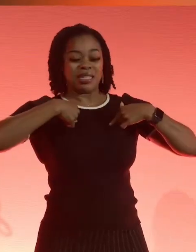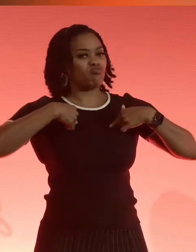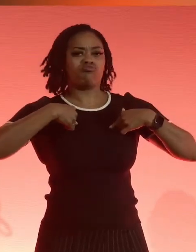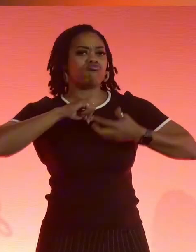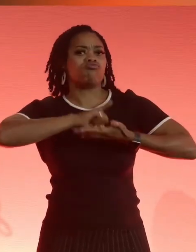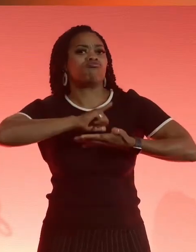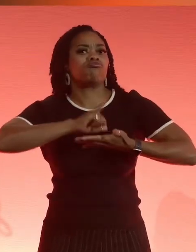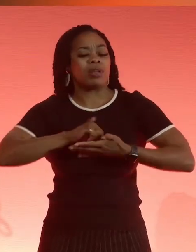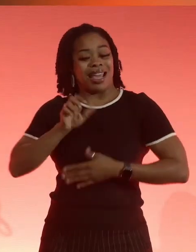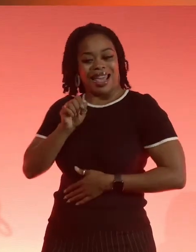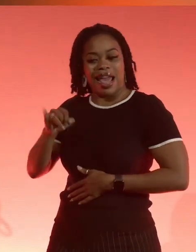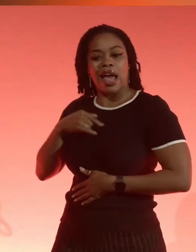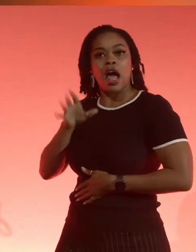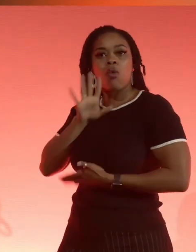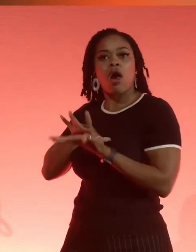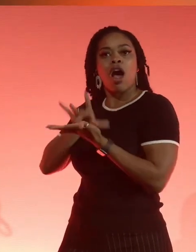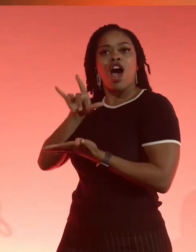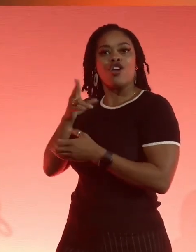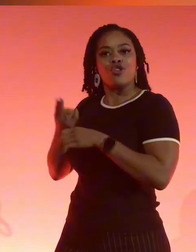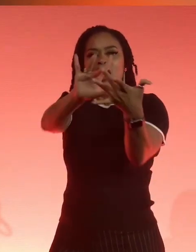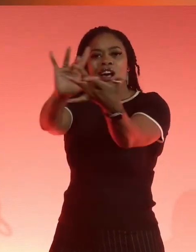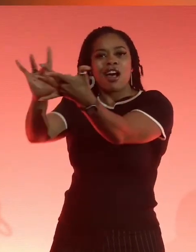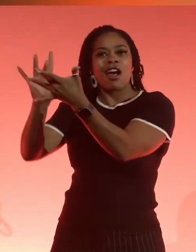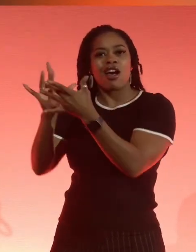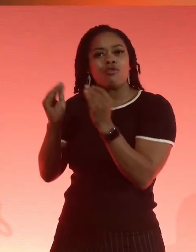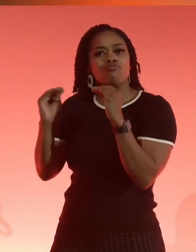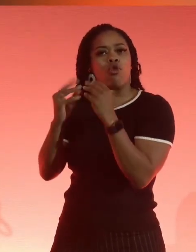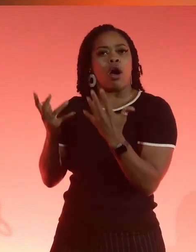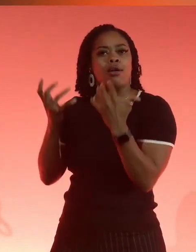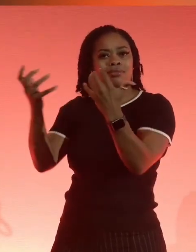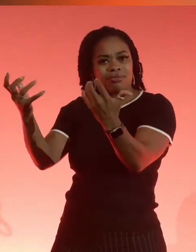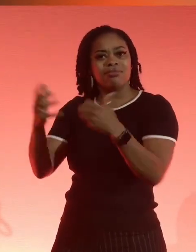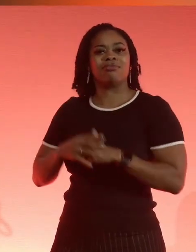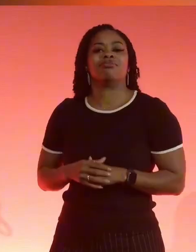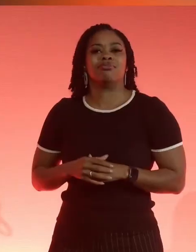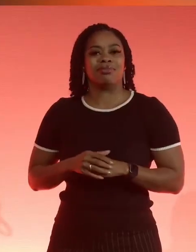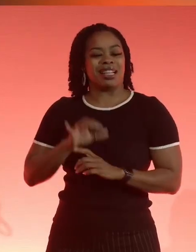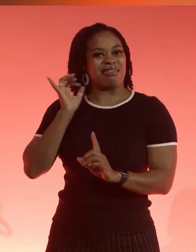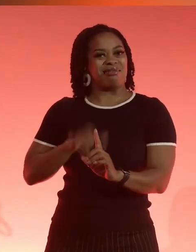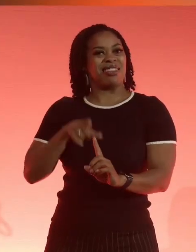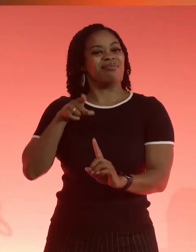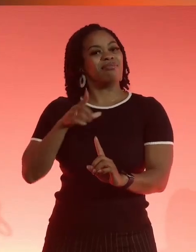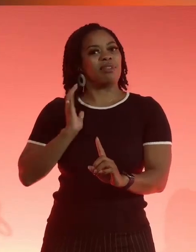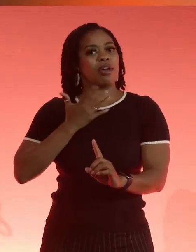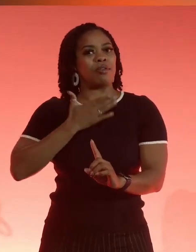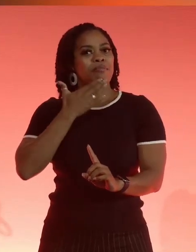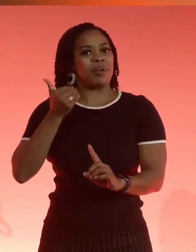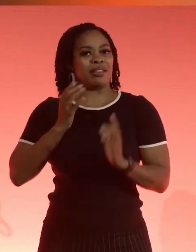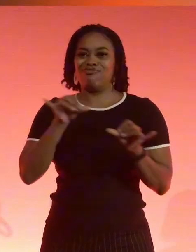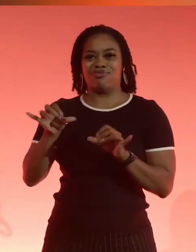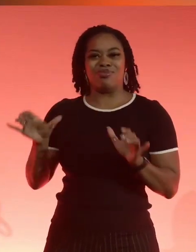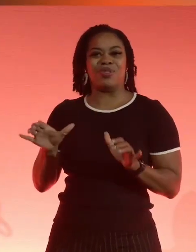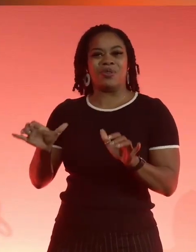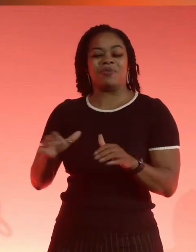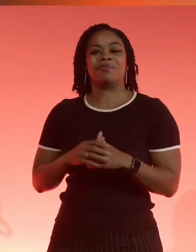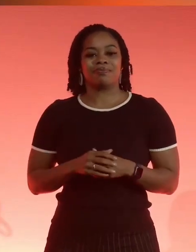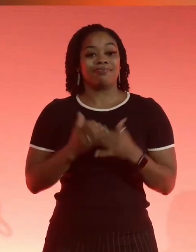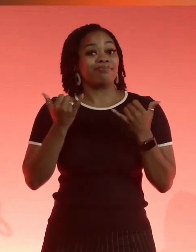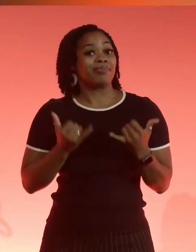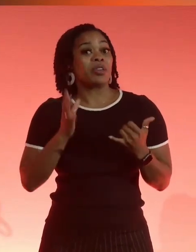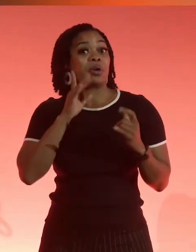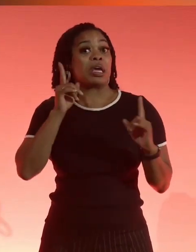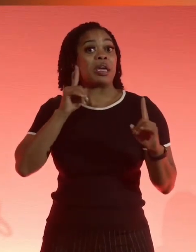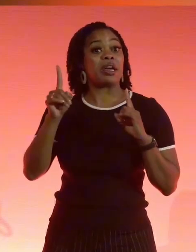I'm using it to reach more people. And that is exactly what our best customers are doing as well. So let's hear